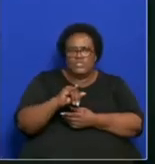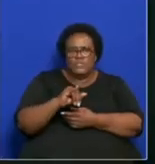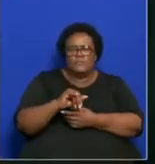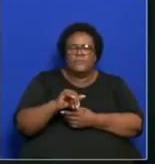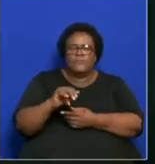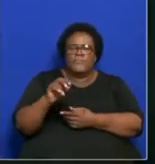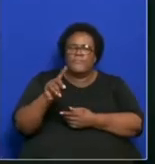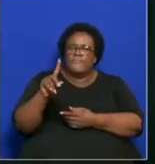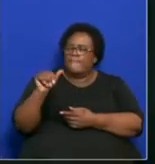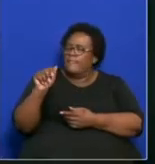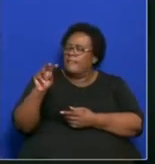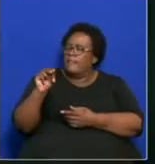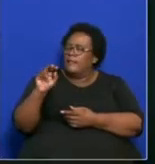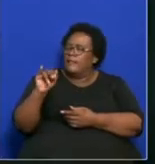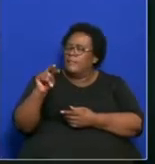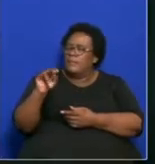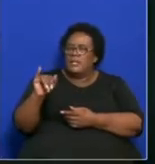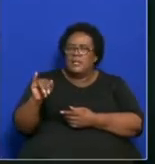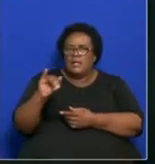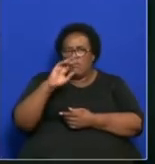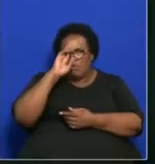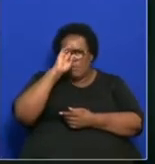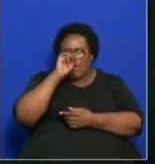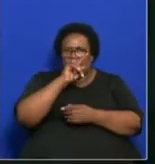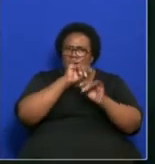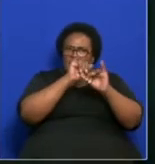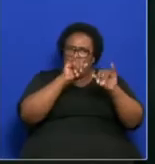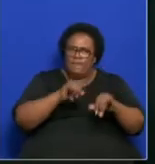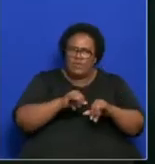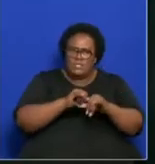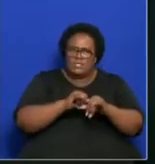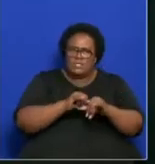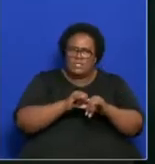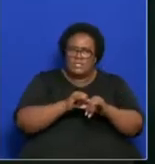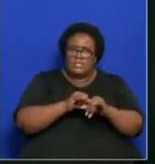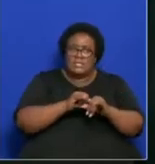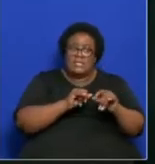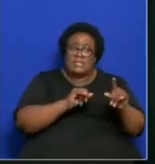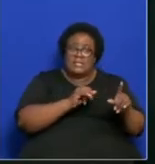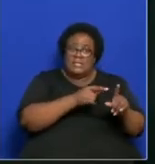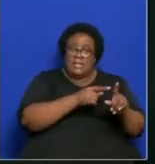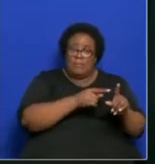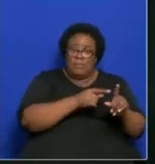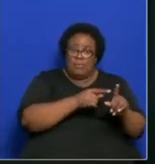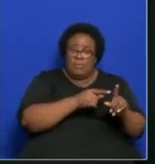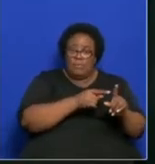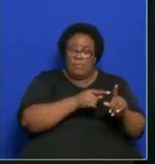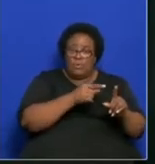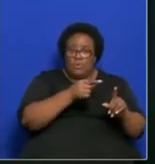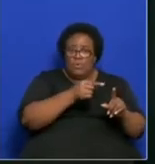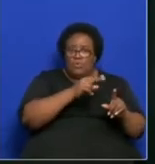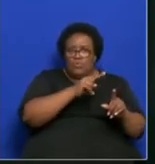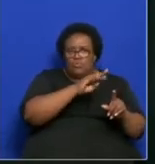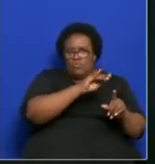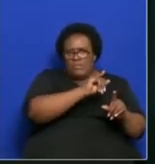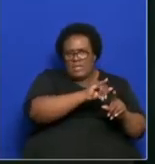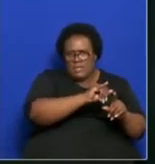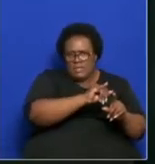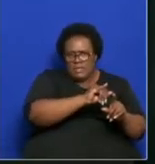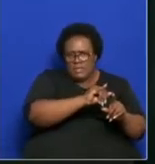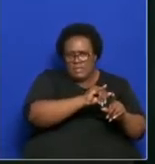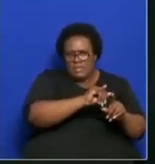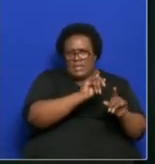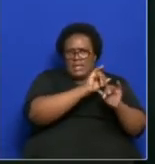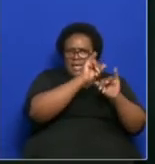shared between Dlamini and Nkosi, and it has Director Malatji's signature and a stamp on the 26th